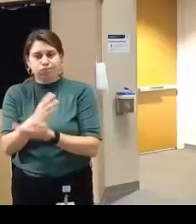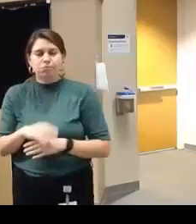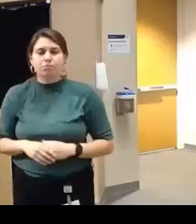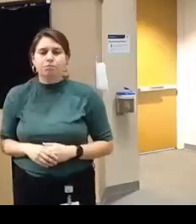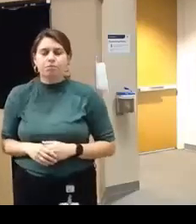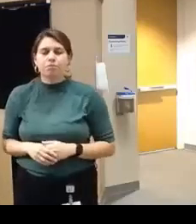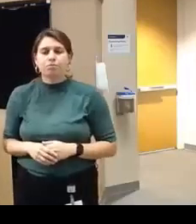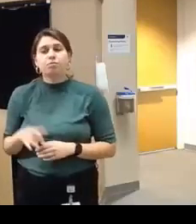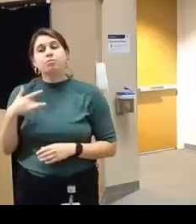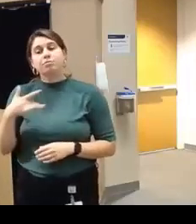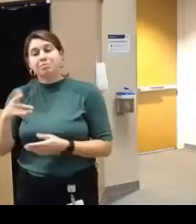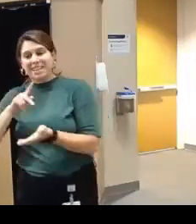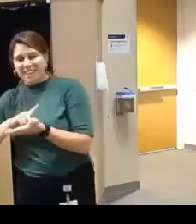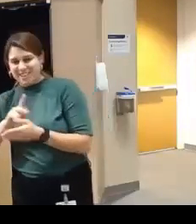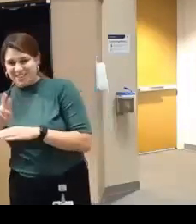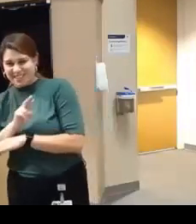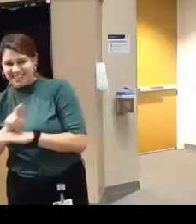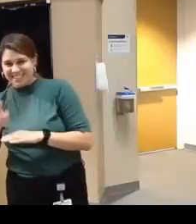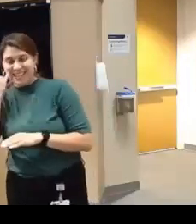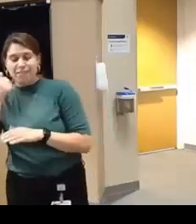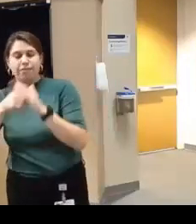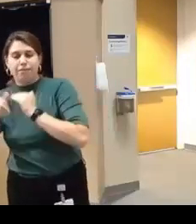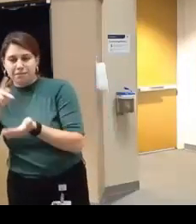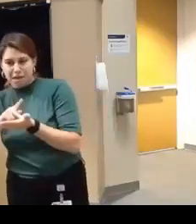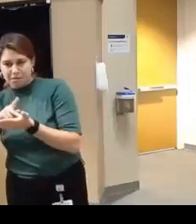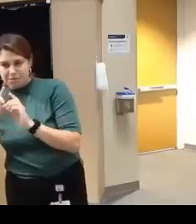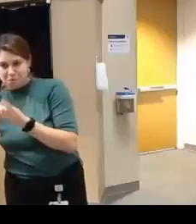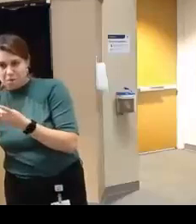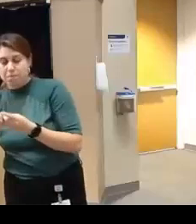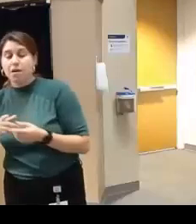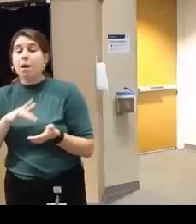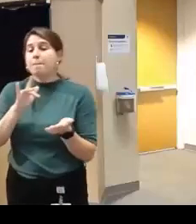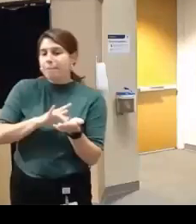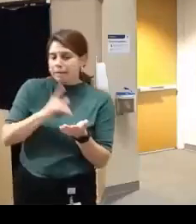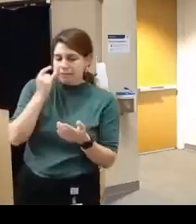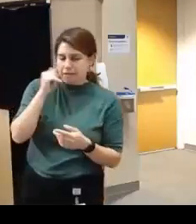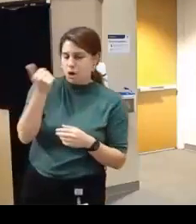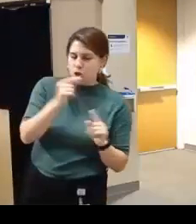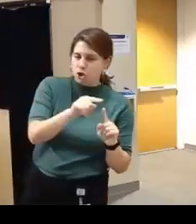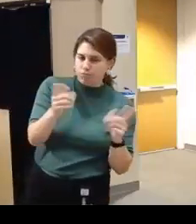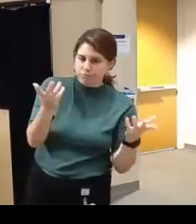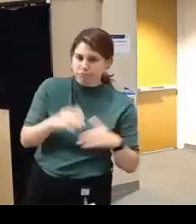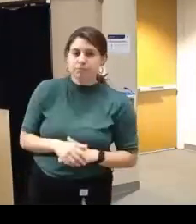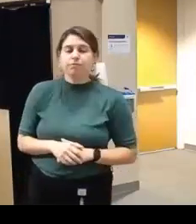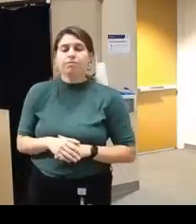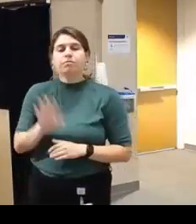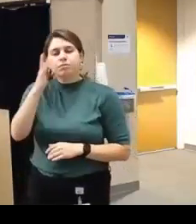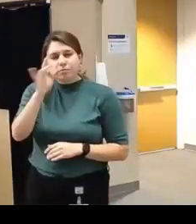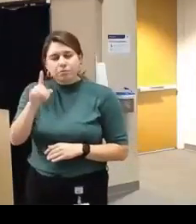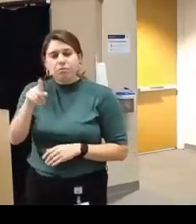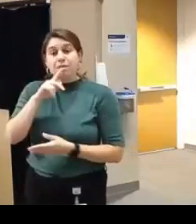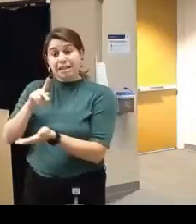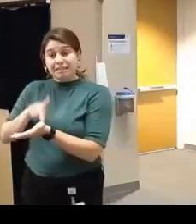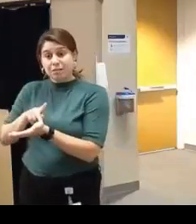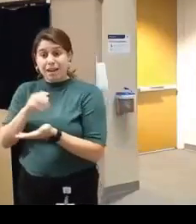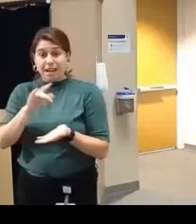imagine, it's usually psychiatry residents if it's in a psychiatry department. Medicine might be more likely in others. And then this is interesting. So